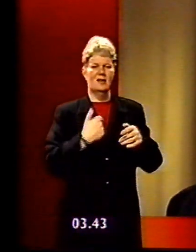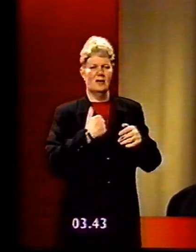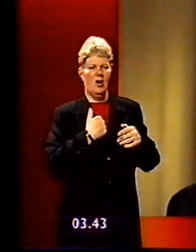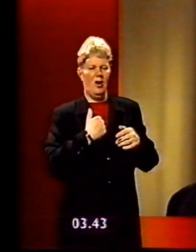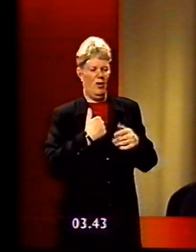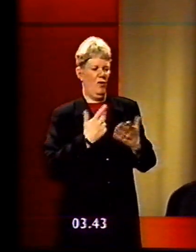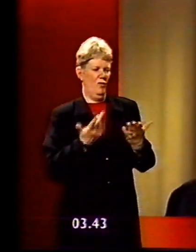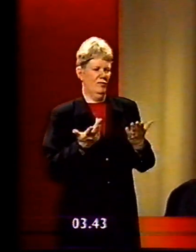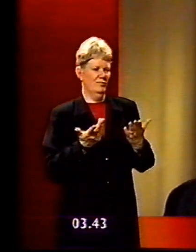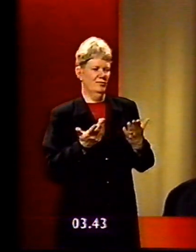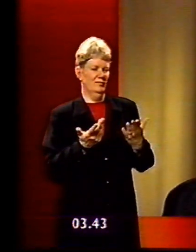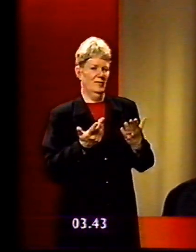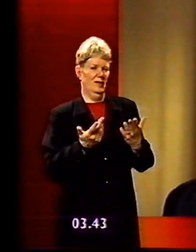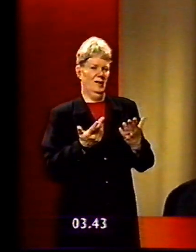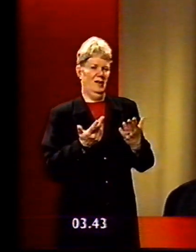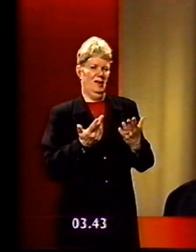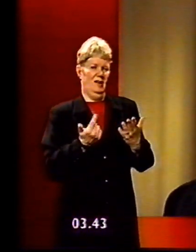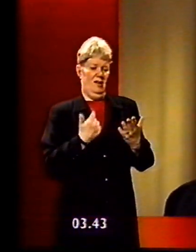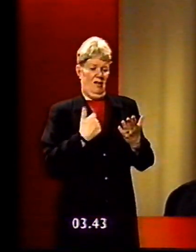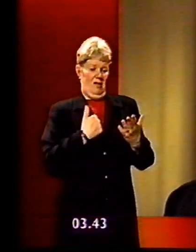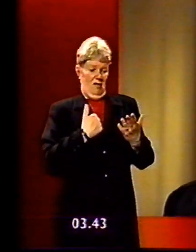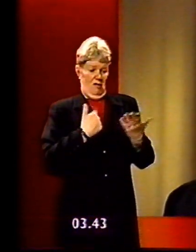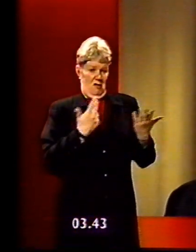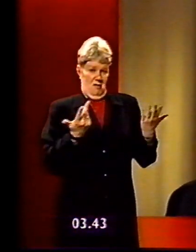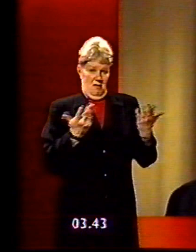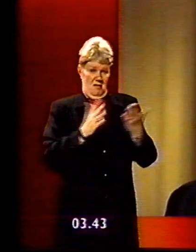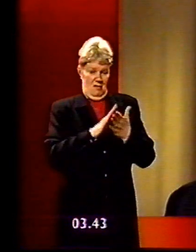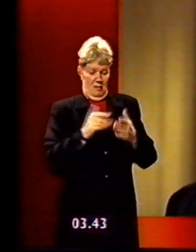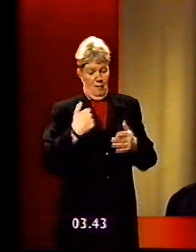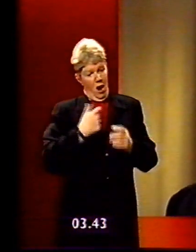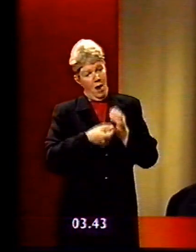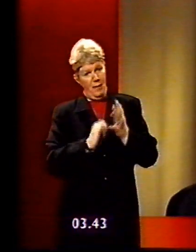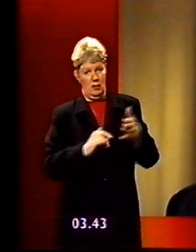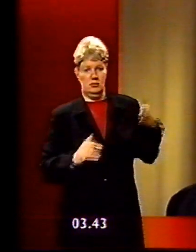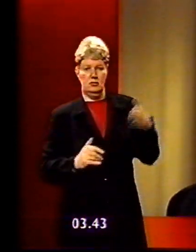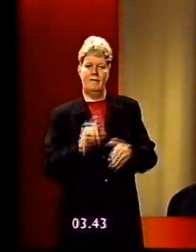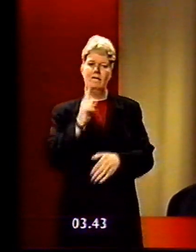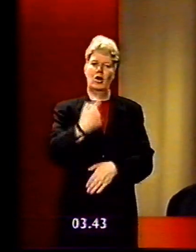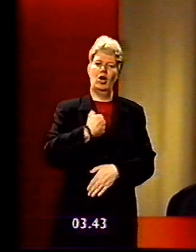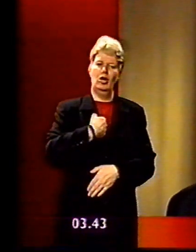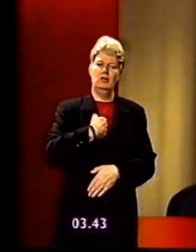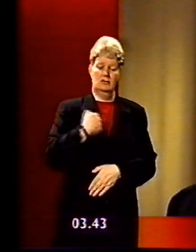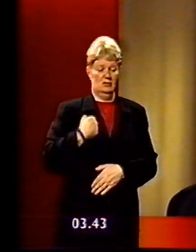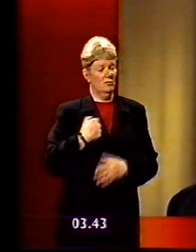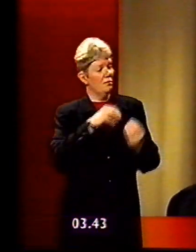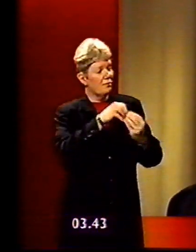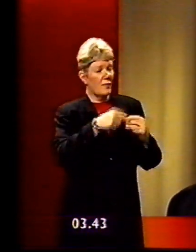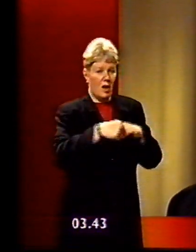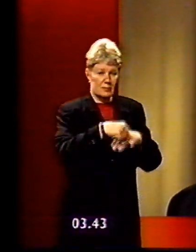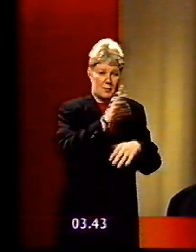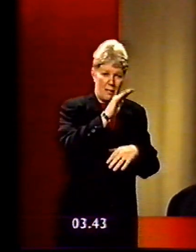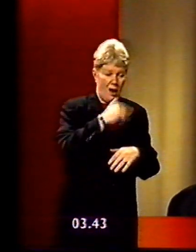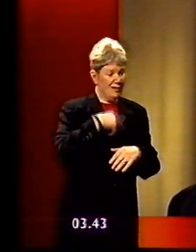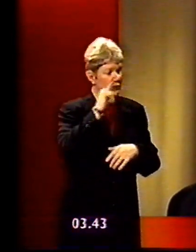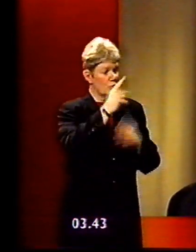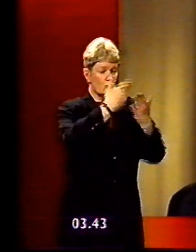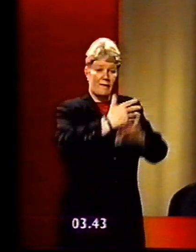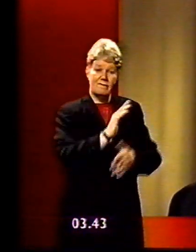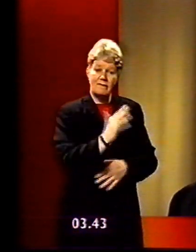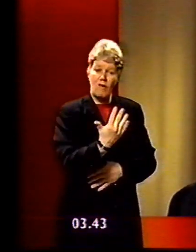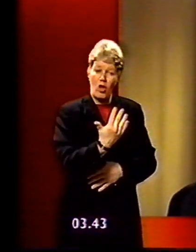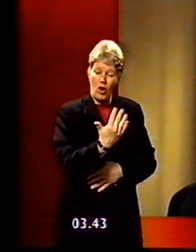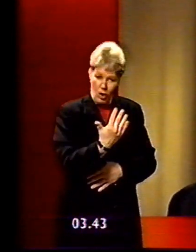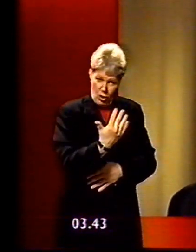to go. And so my bus came first, and I kissed him goodbye, and I said, I'll see you tonight at 5.